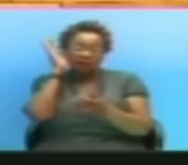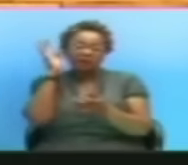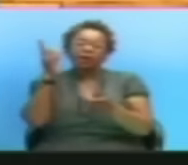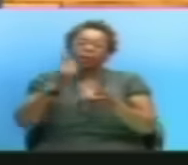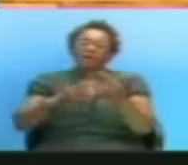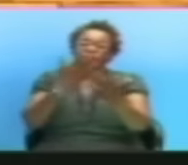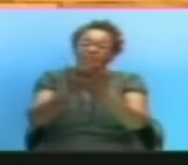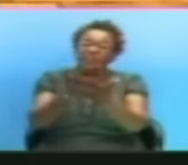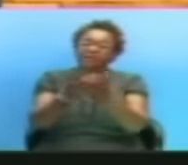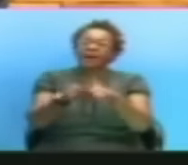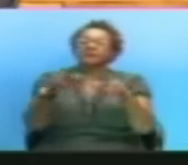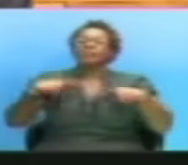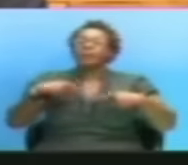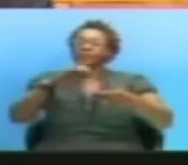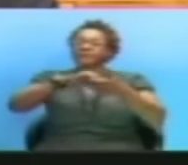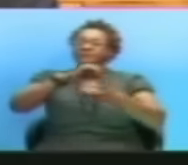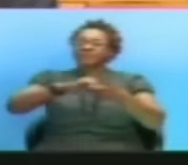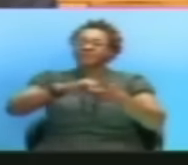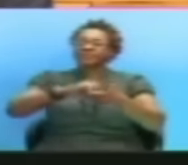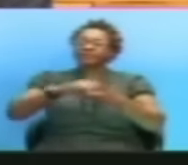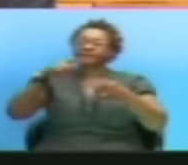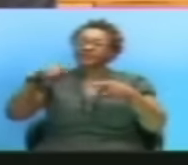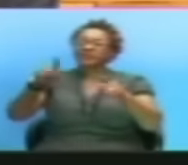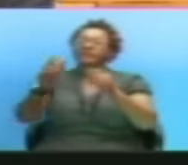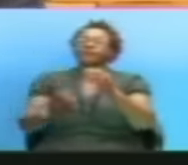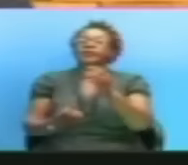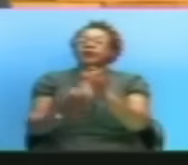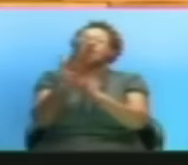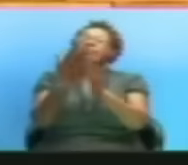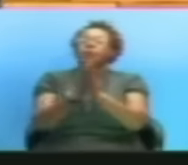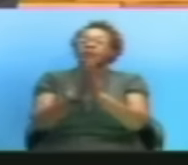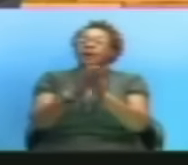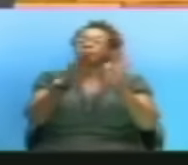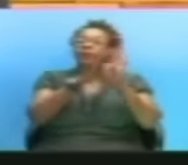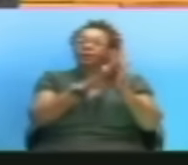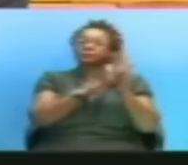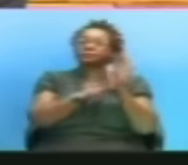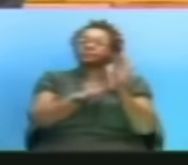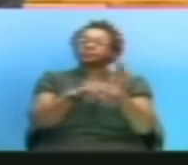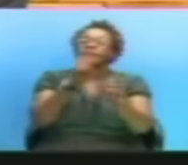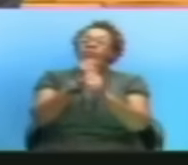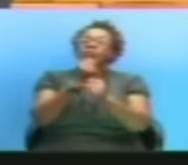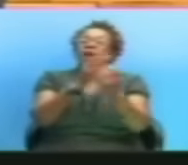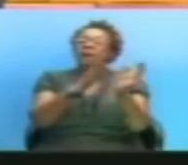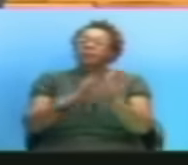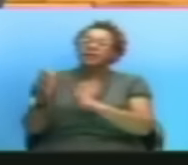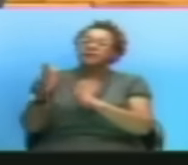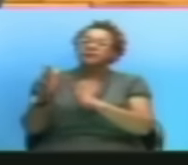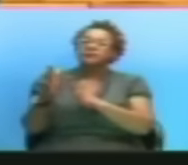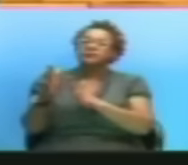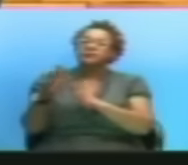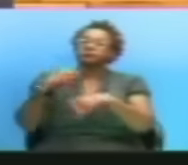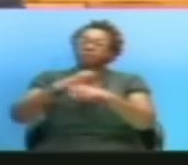And in that case, he has come up with a big program called the work plan to restore the face of Buru